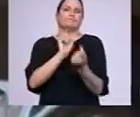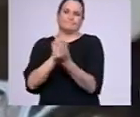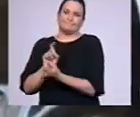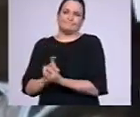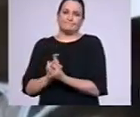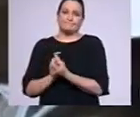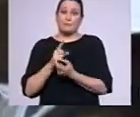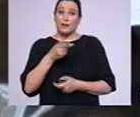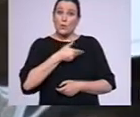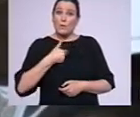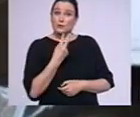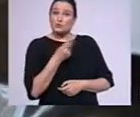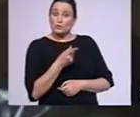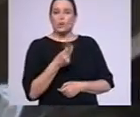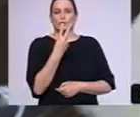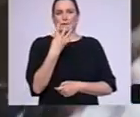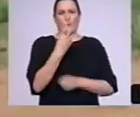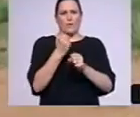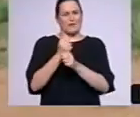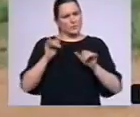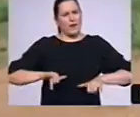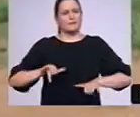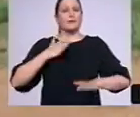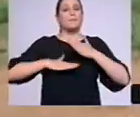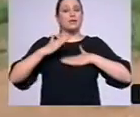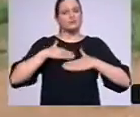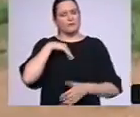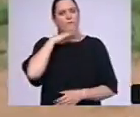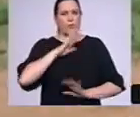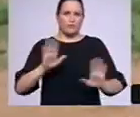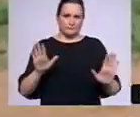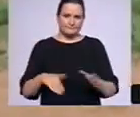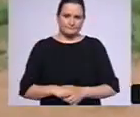24 years of patience is running out. Graeme Raubenheimer, Daveyton.